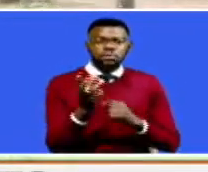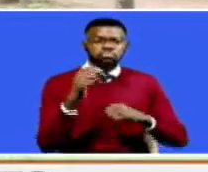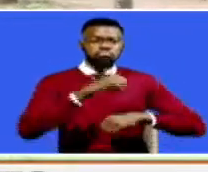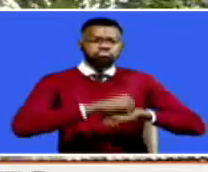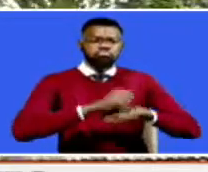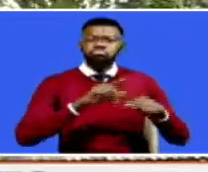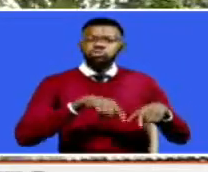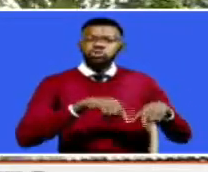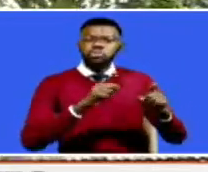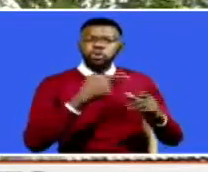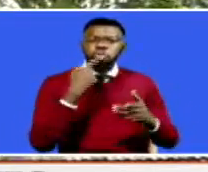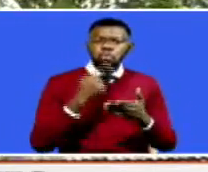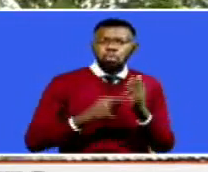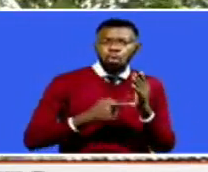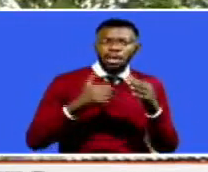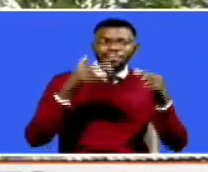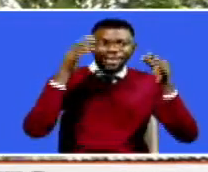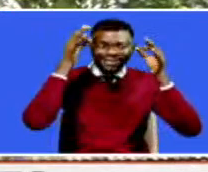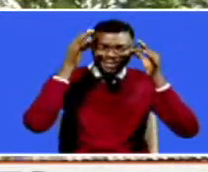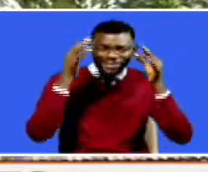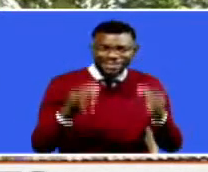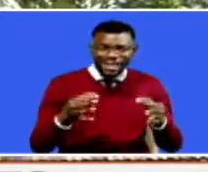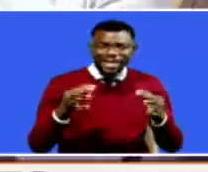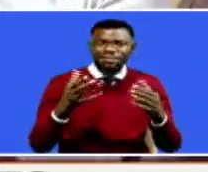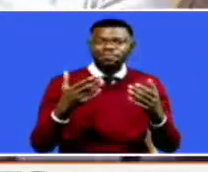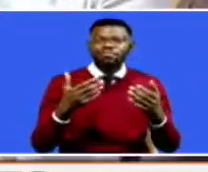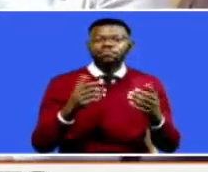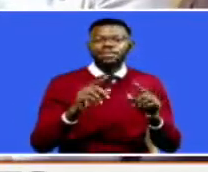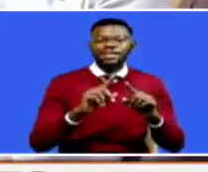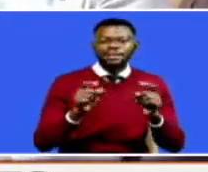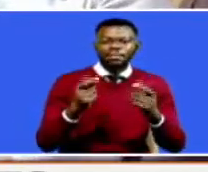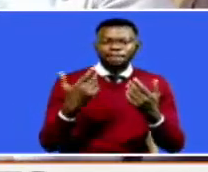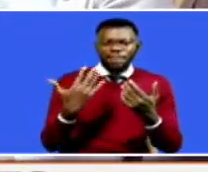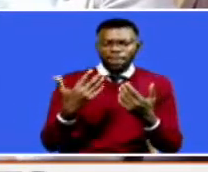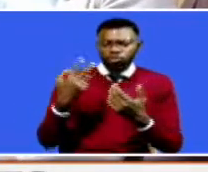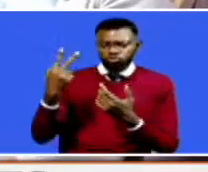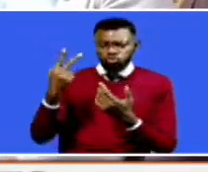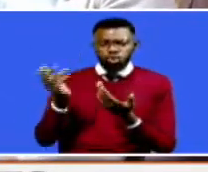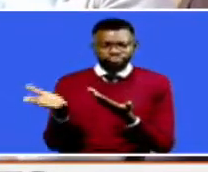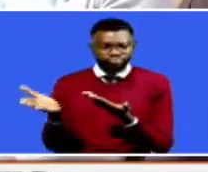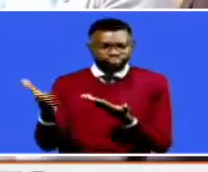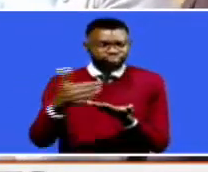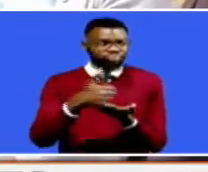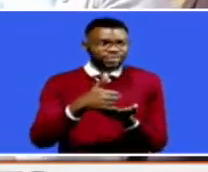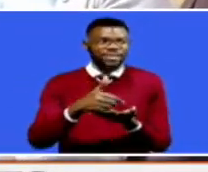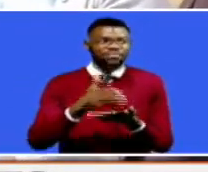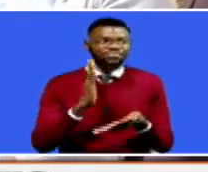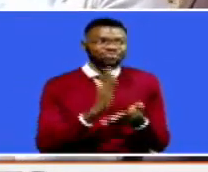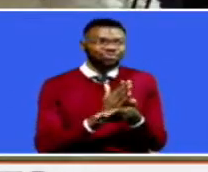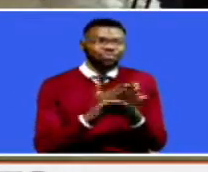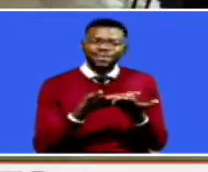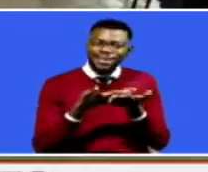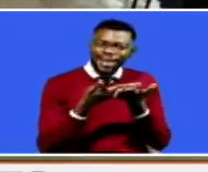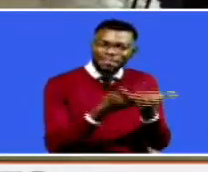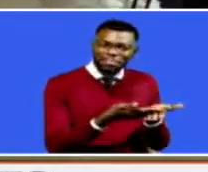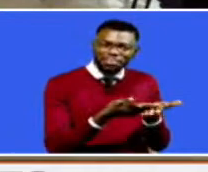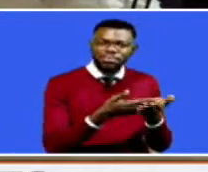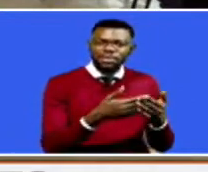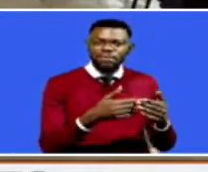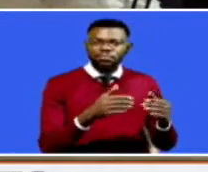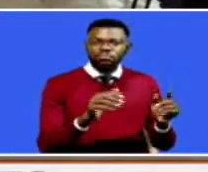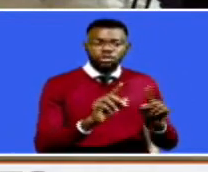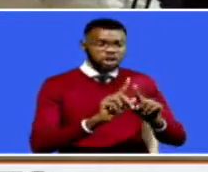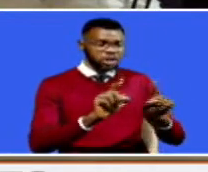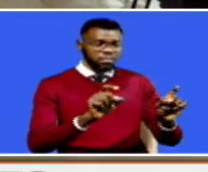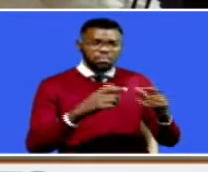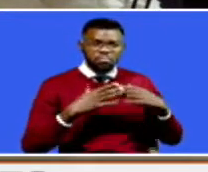Kipsang said the decision to have double collection of exam papers has played a bigger role in dealing with early exposure of